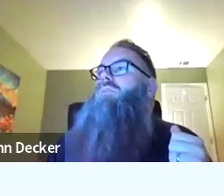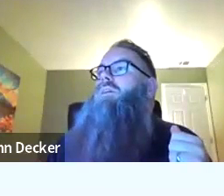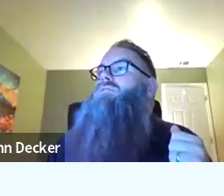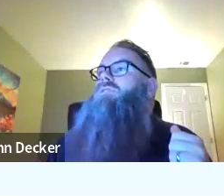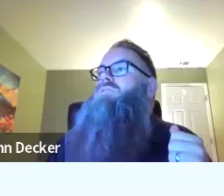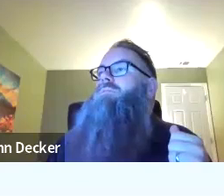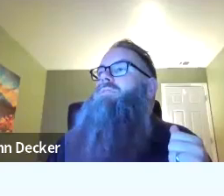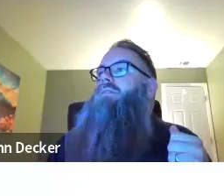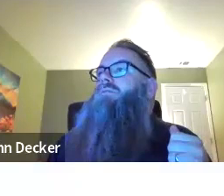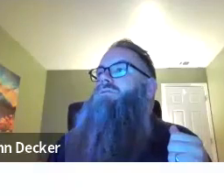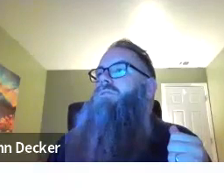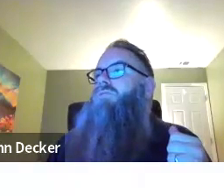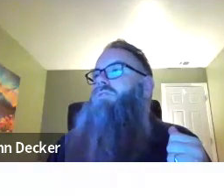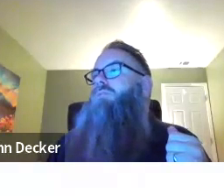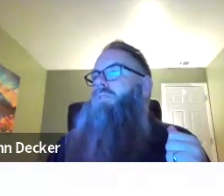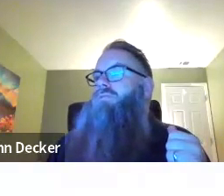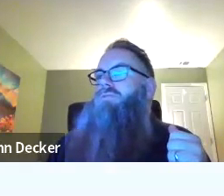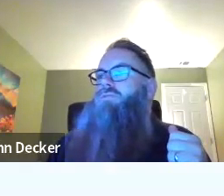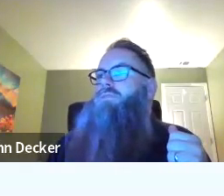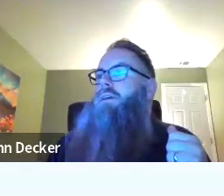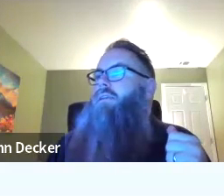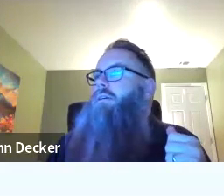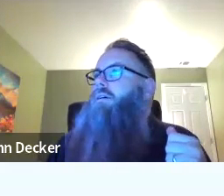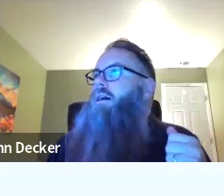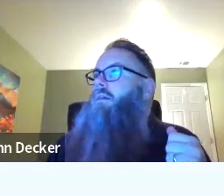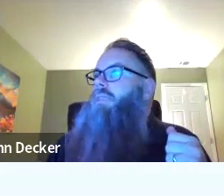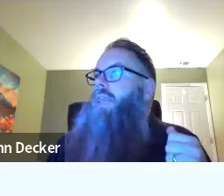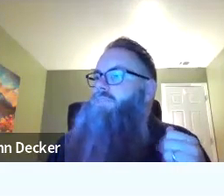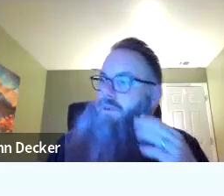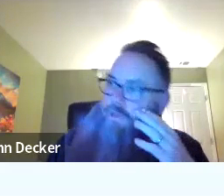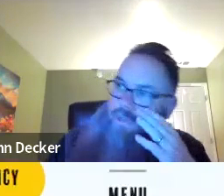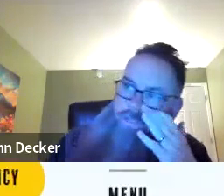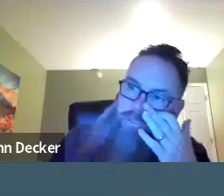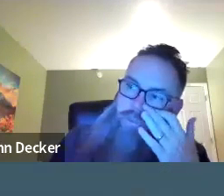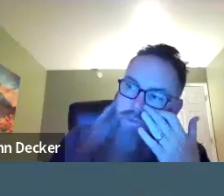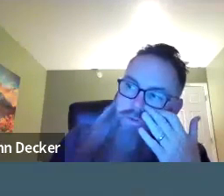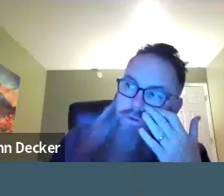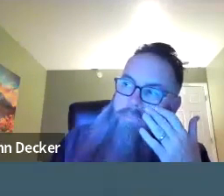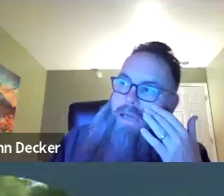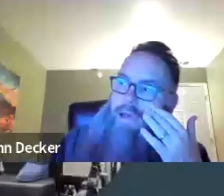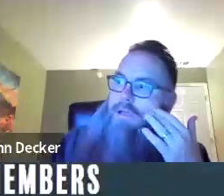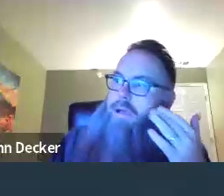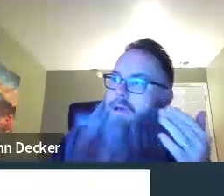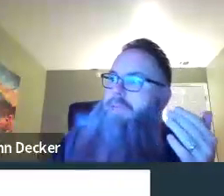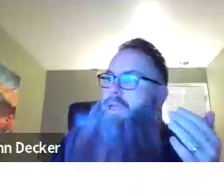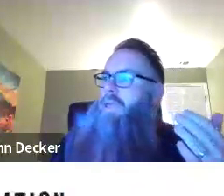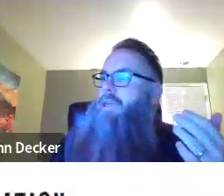So on the front page of Alta's website, I'll start at the front page of Alta's website. Last week we talked to you